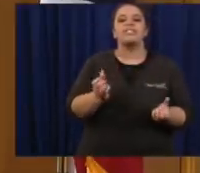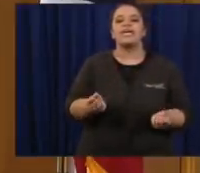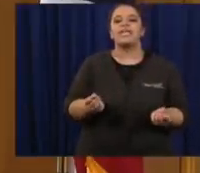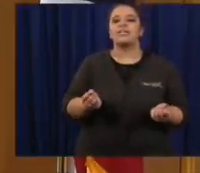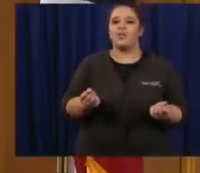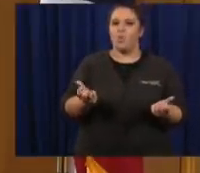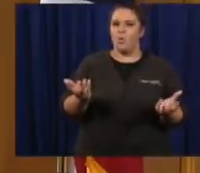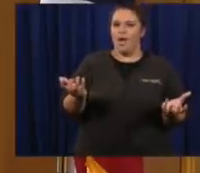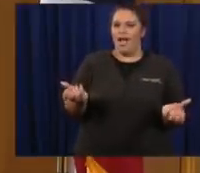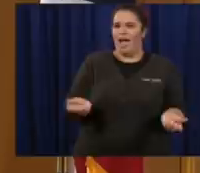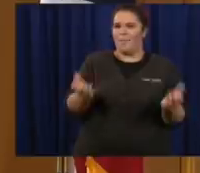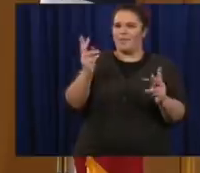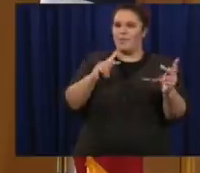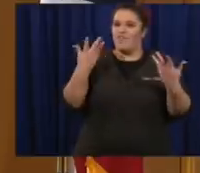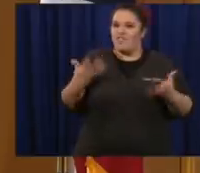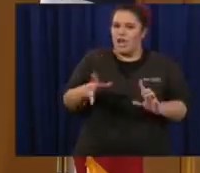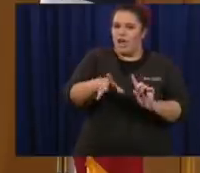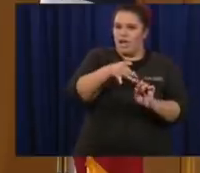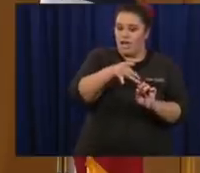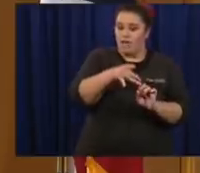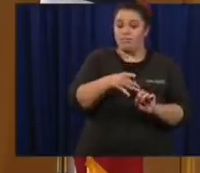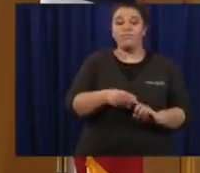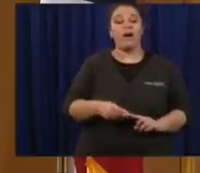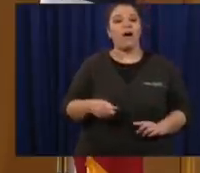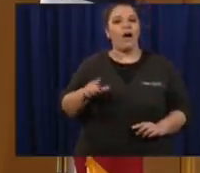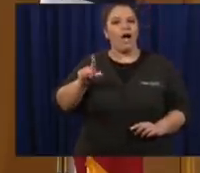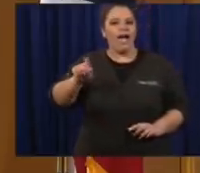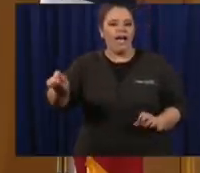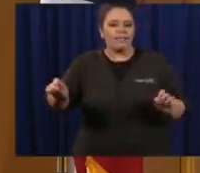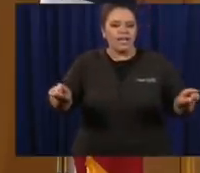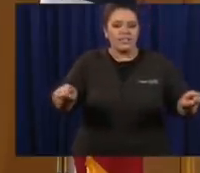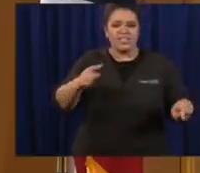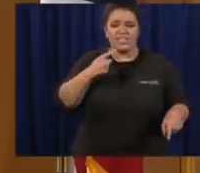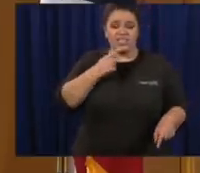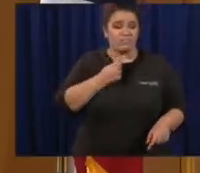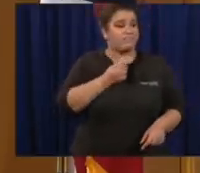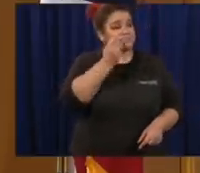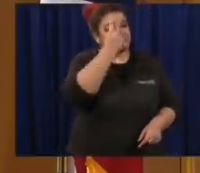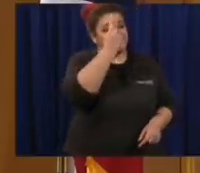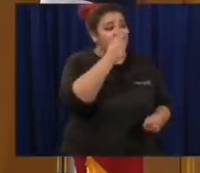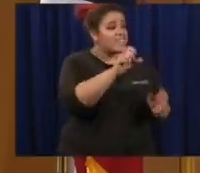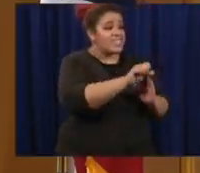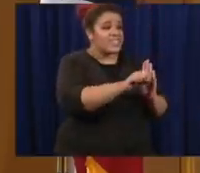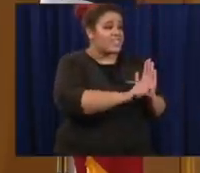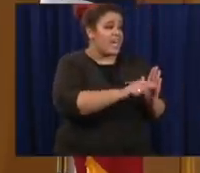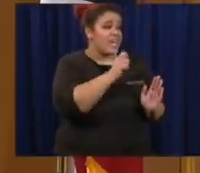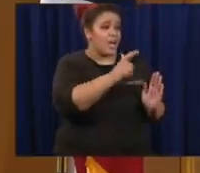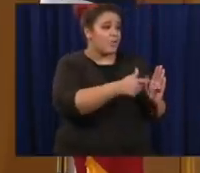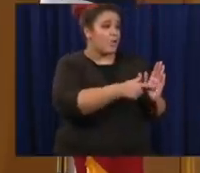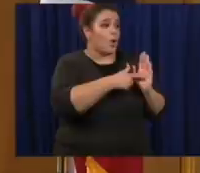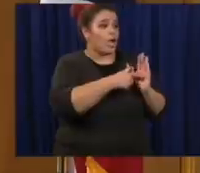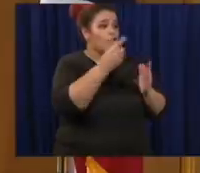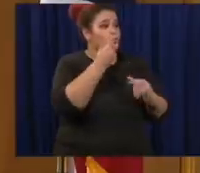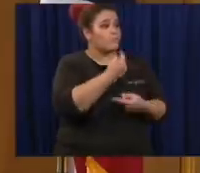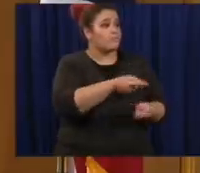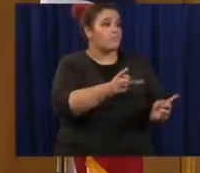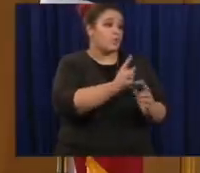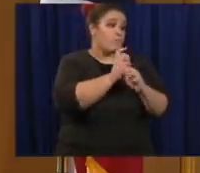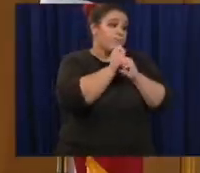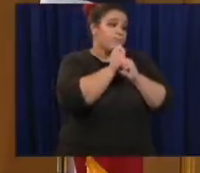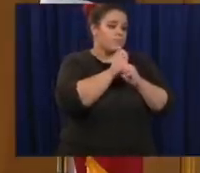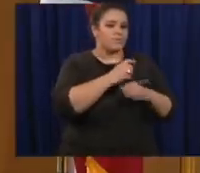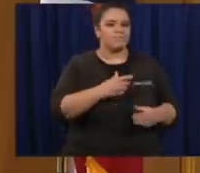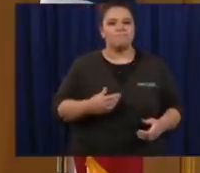require the reporting of deaths. Why not? let me put this, Randy, in and to